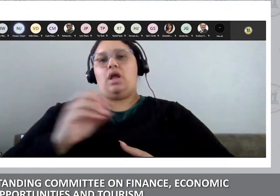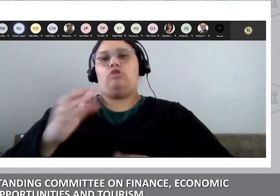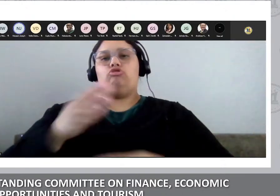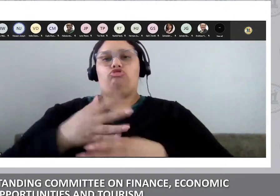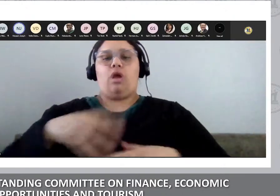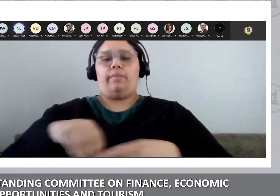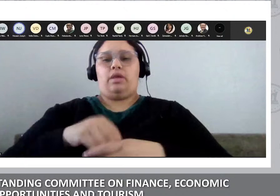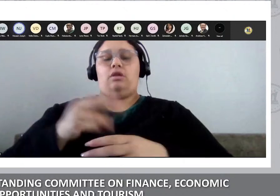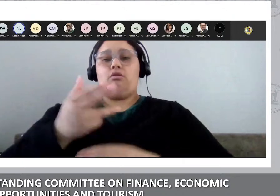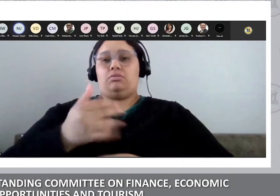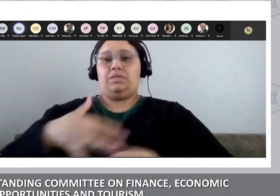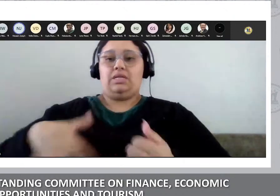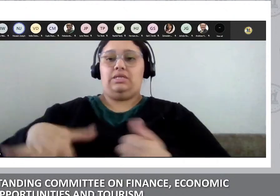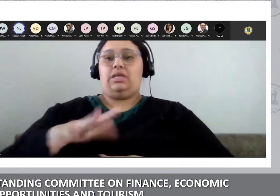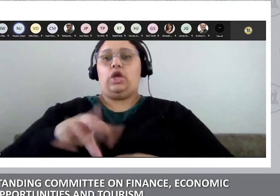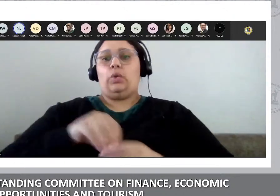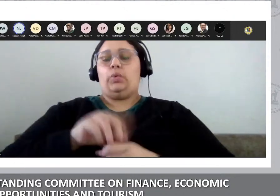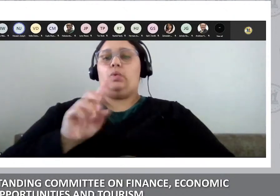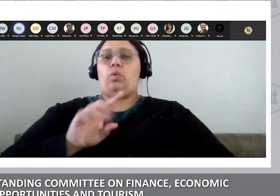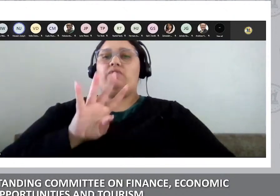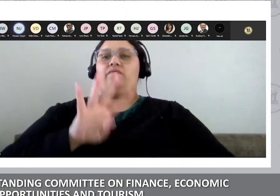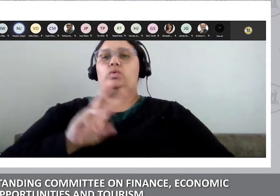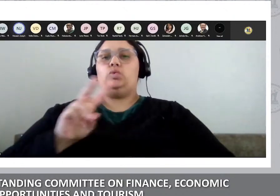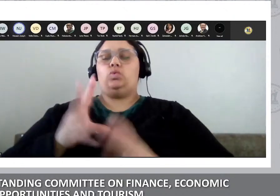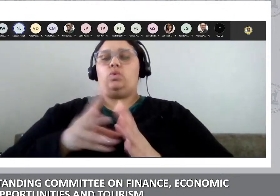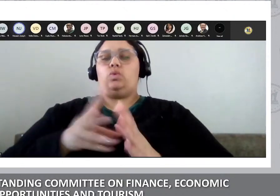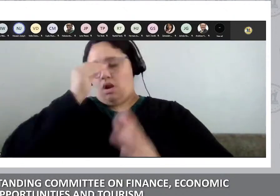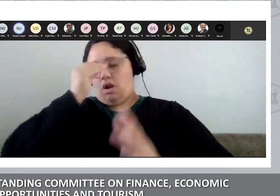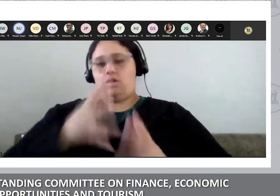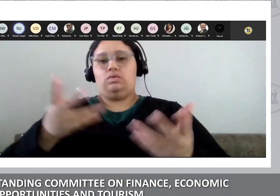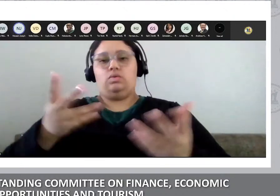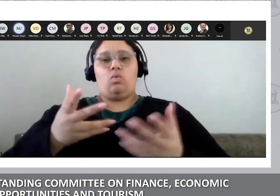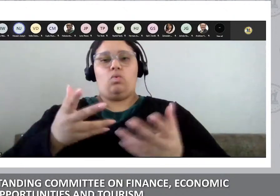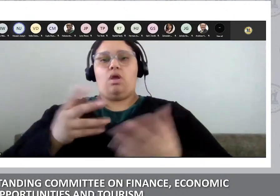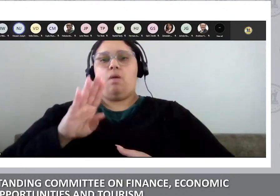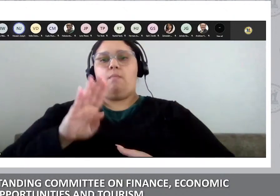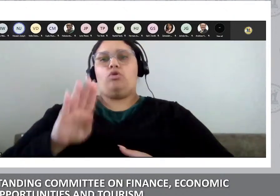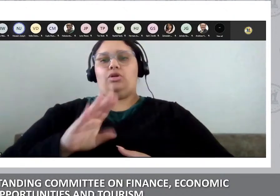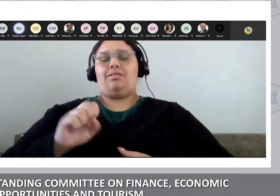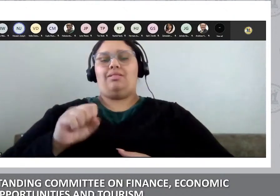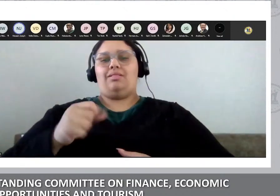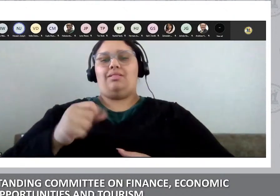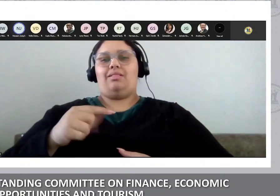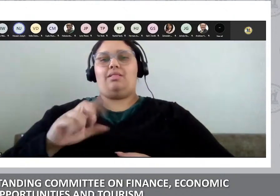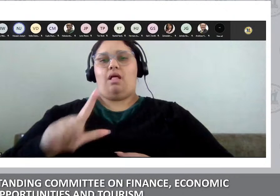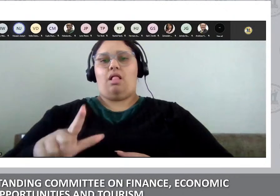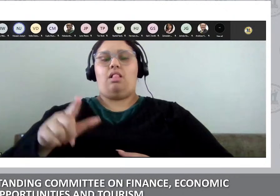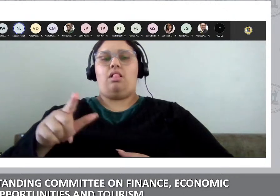hospitality sector, which includes 42 learners at AXA, Bosch and Dow, and some high-end